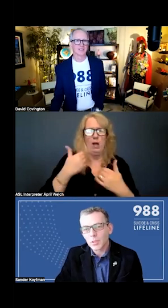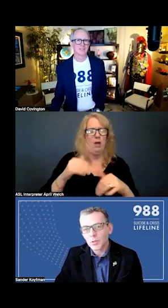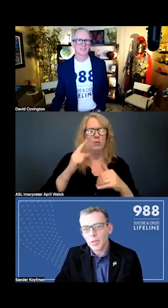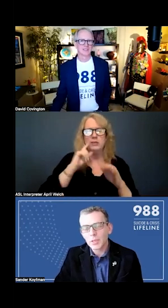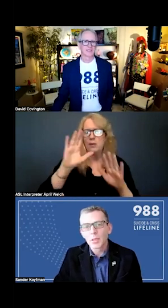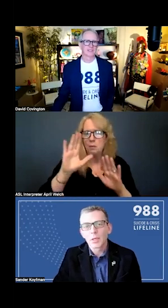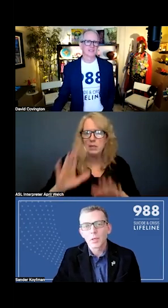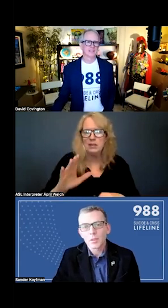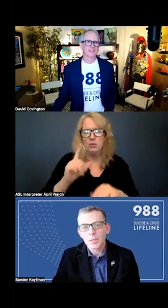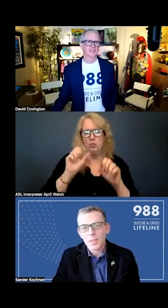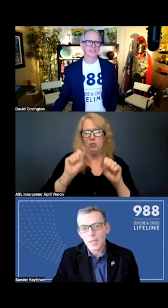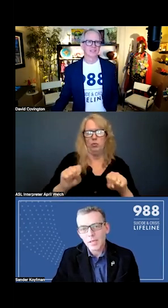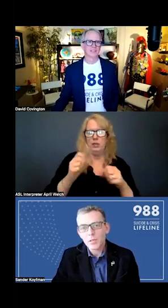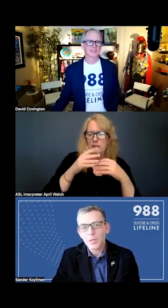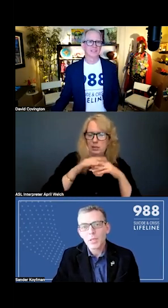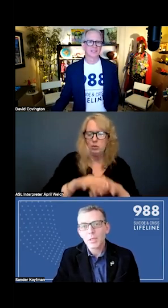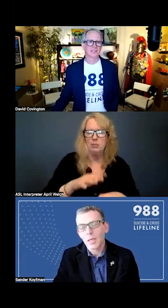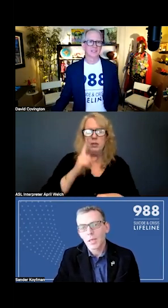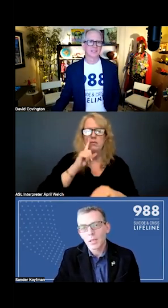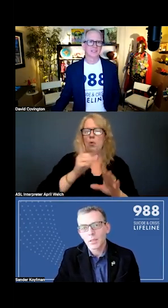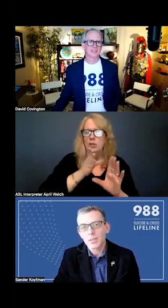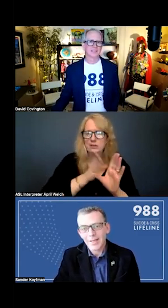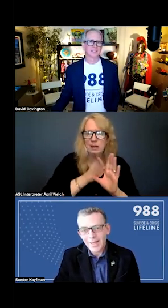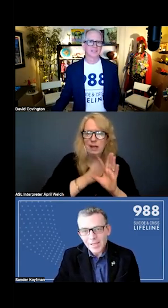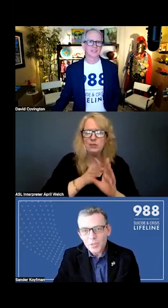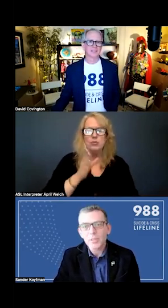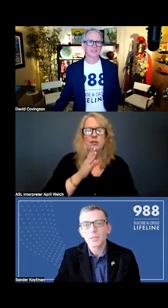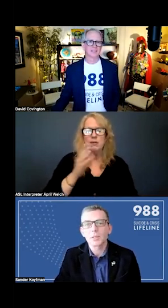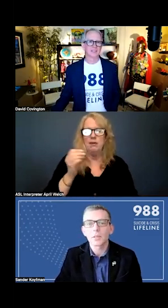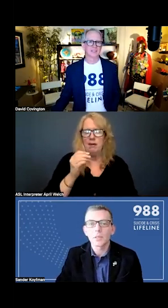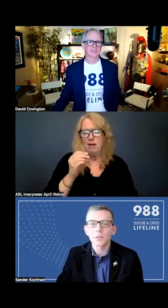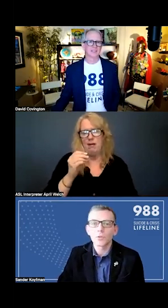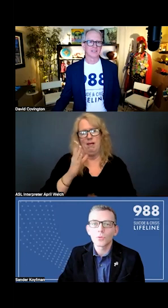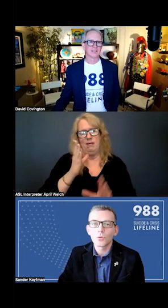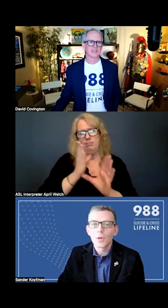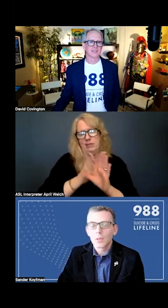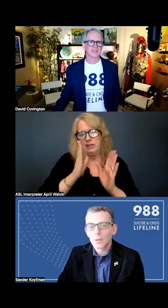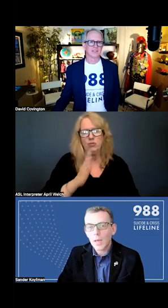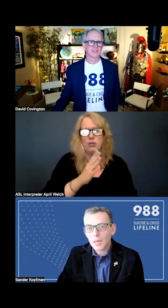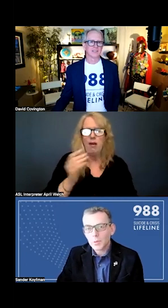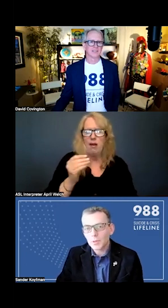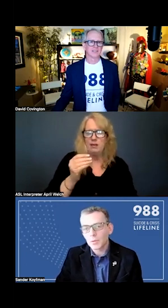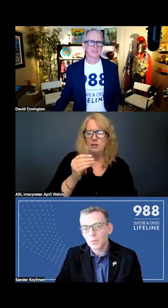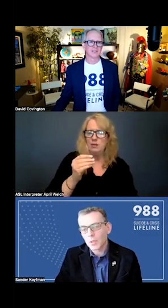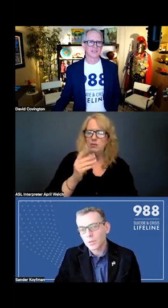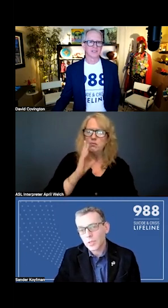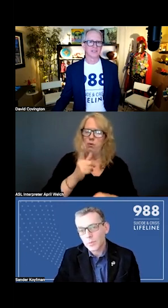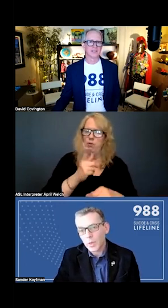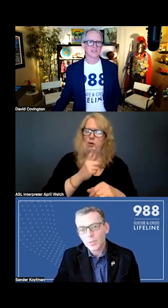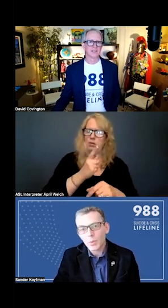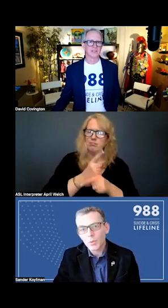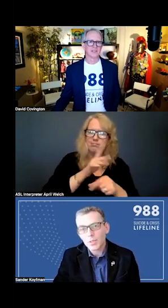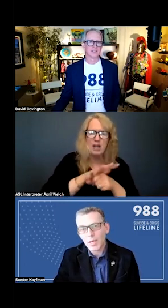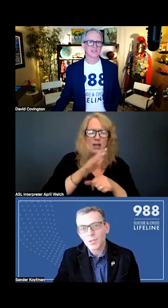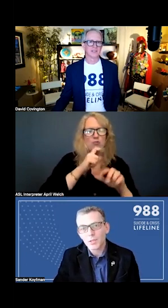to integrate psychiatry and psychiatrists into adequate